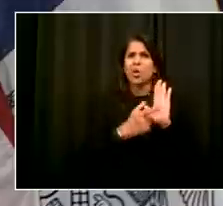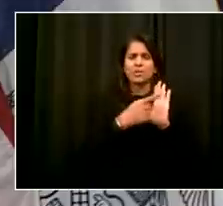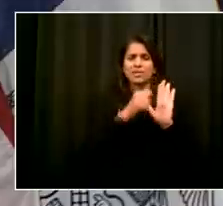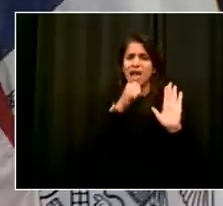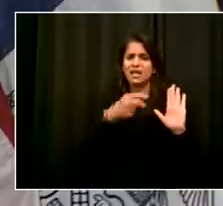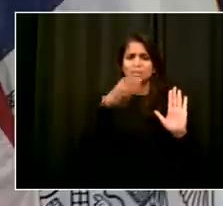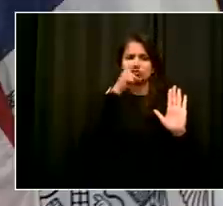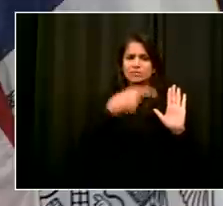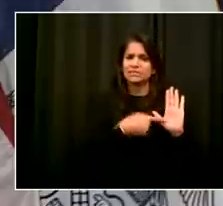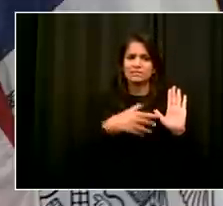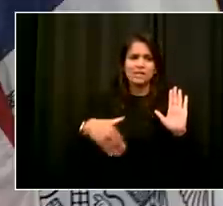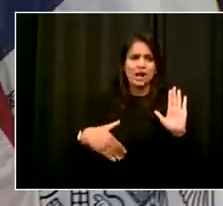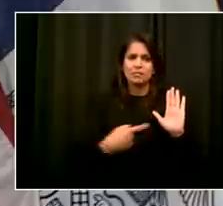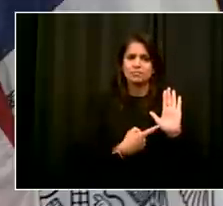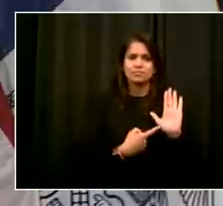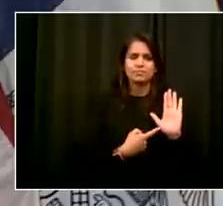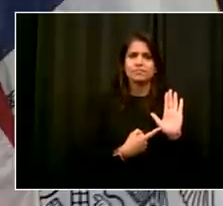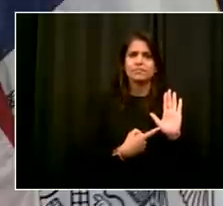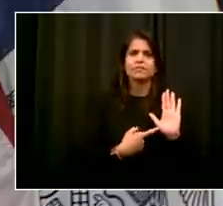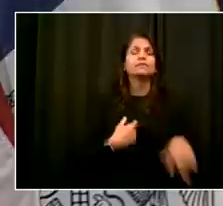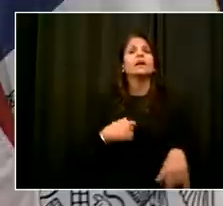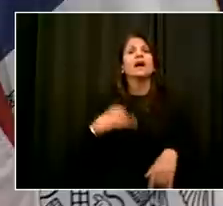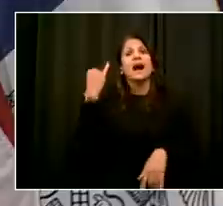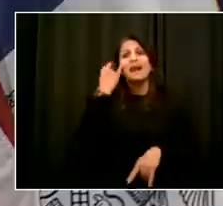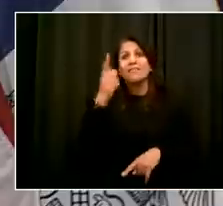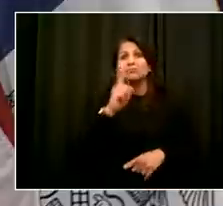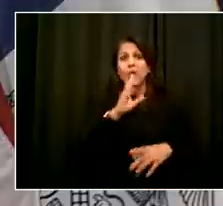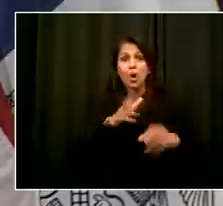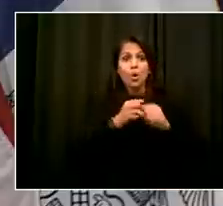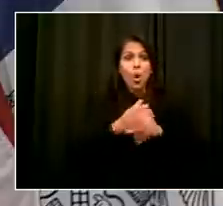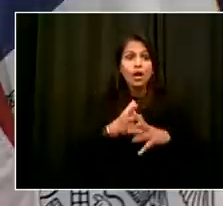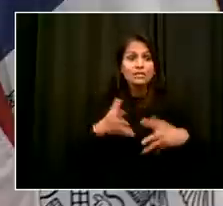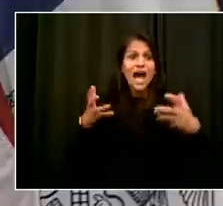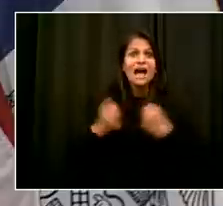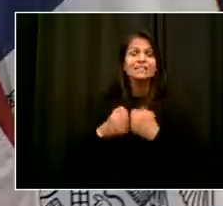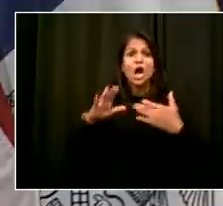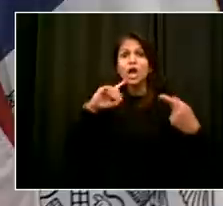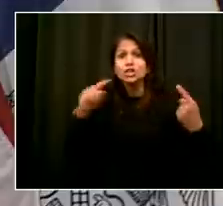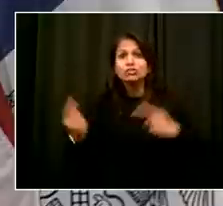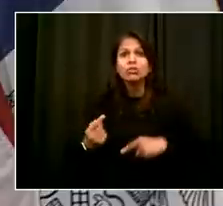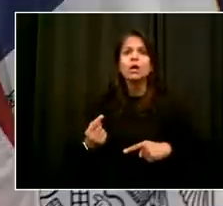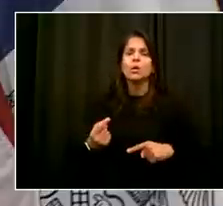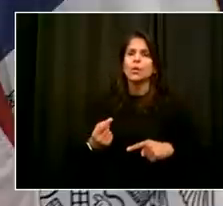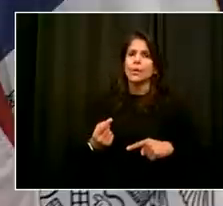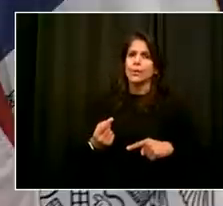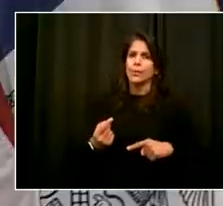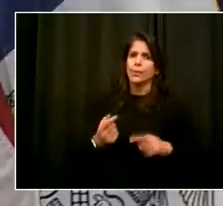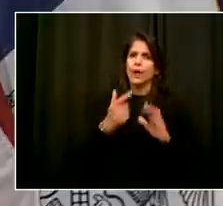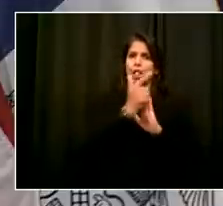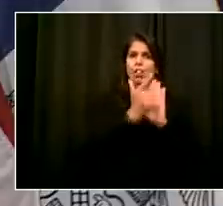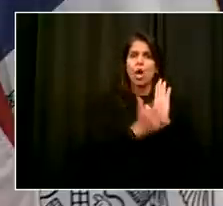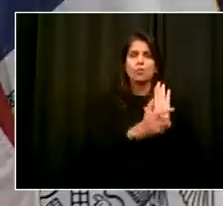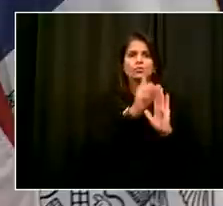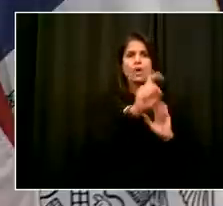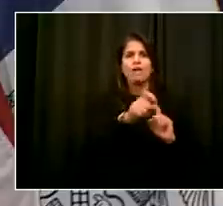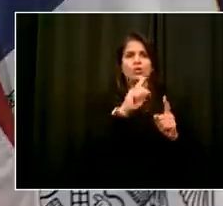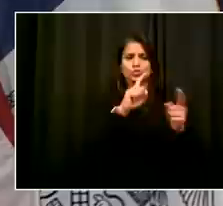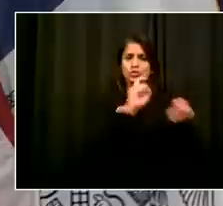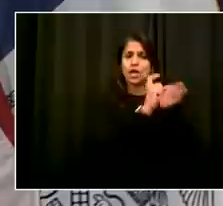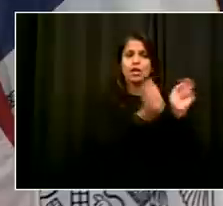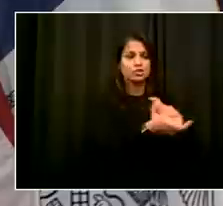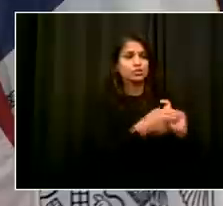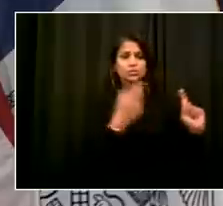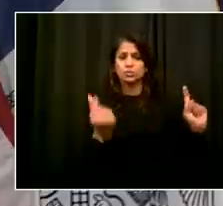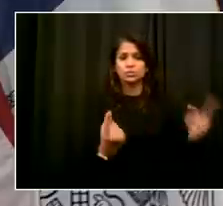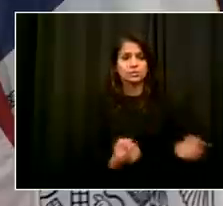even kill their fellow New Yorkers. The law is still, I'm talking all law, city, state, federal, everywhere. It's still too